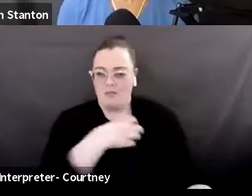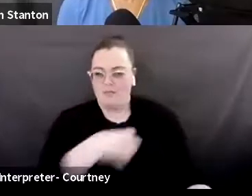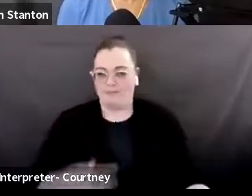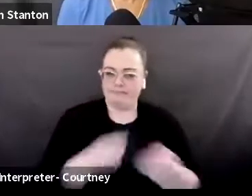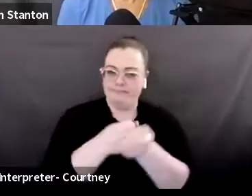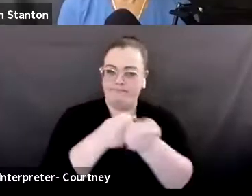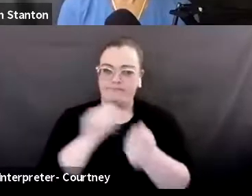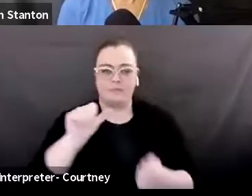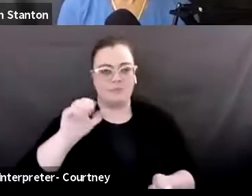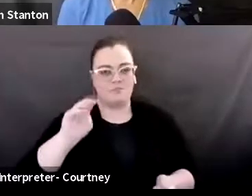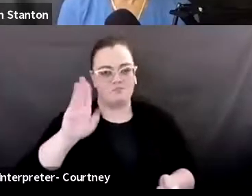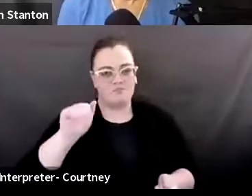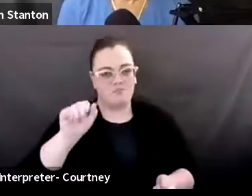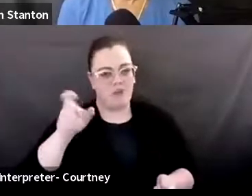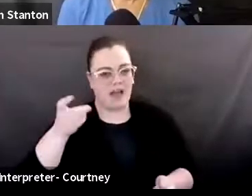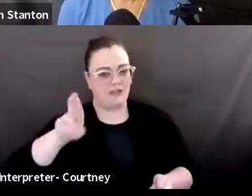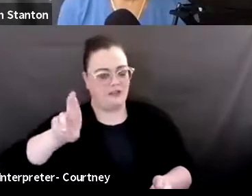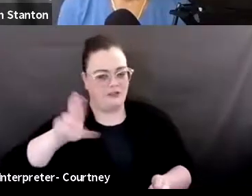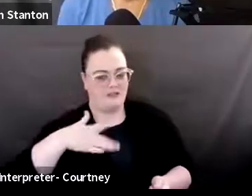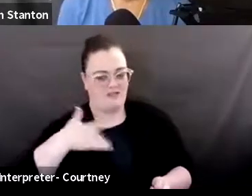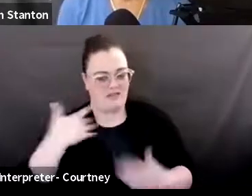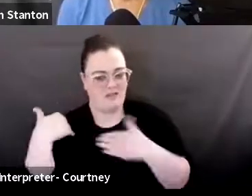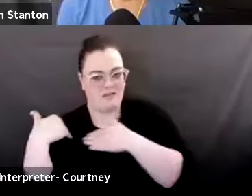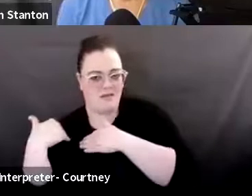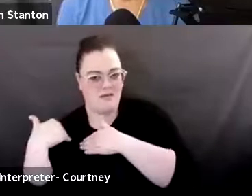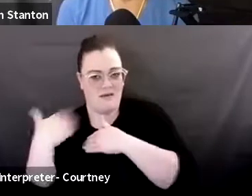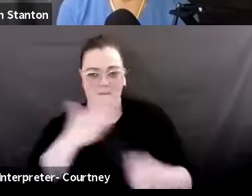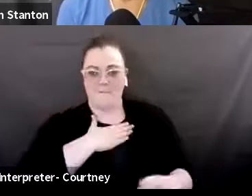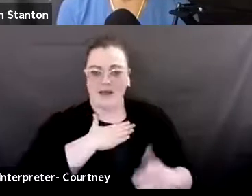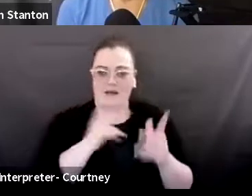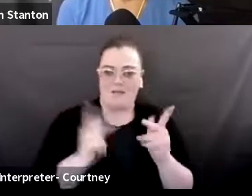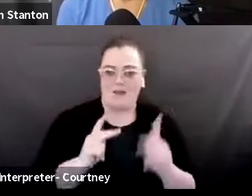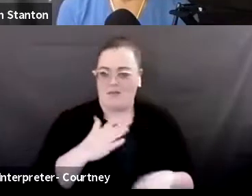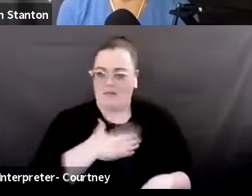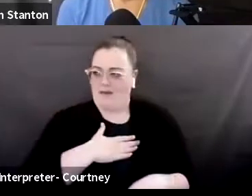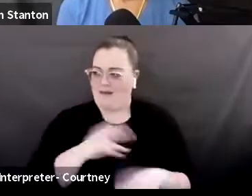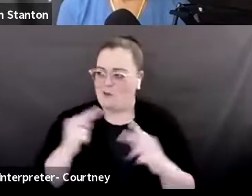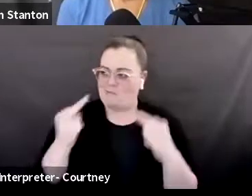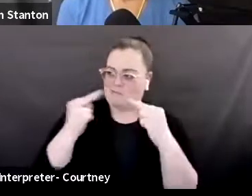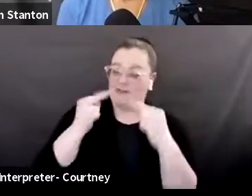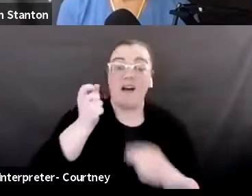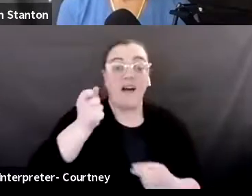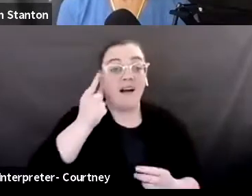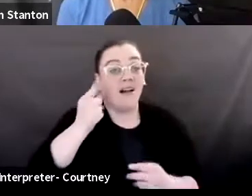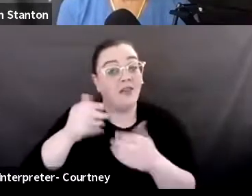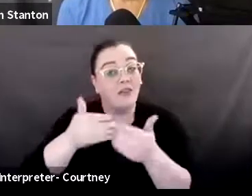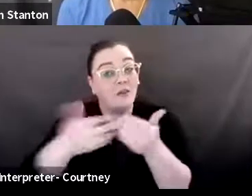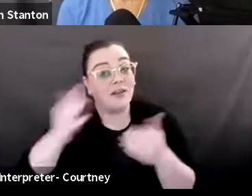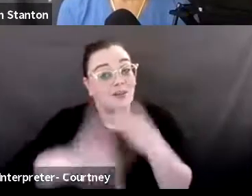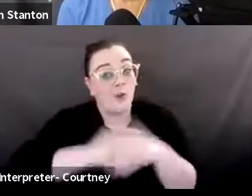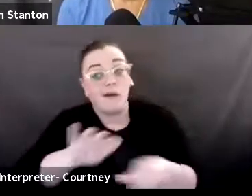because I thought it was all my people who were watching me, but it was the rest of the world who were watching